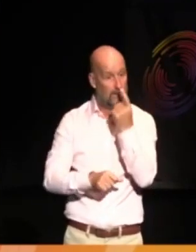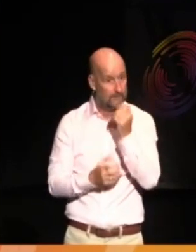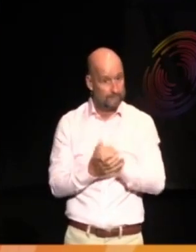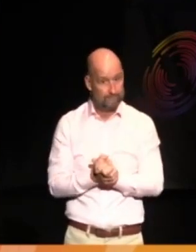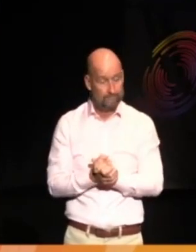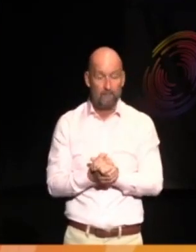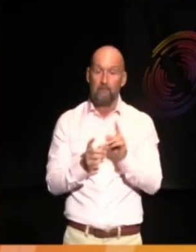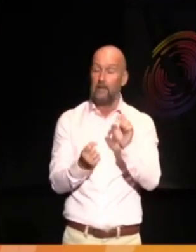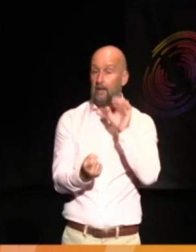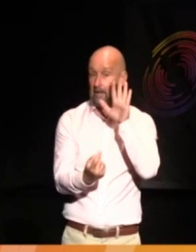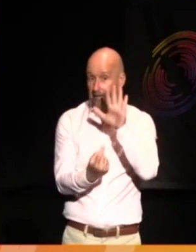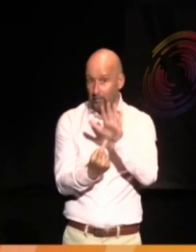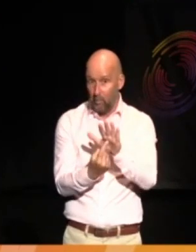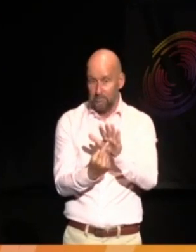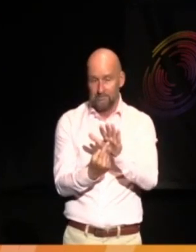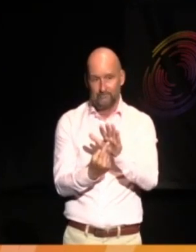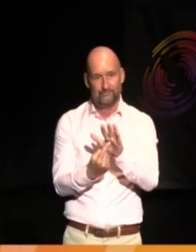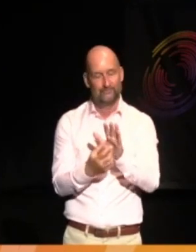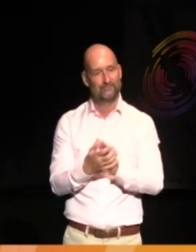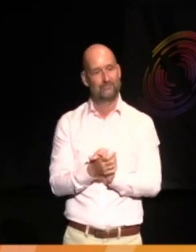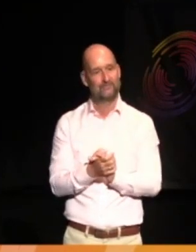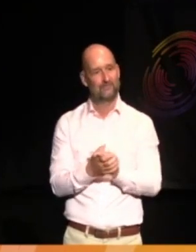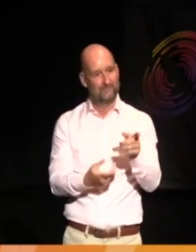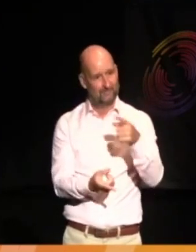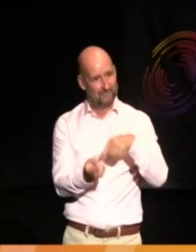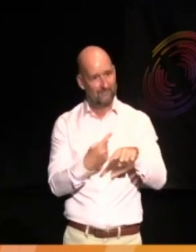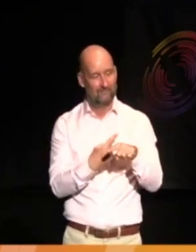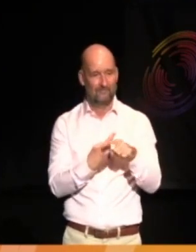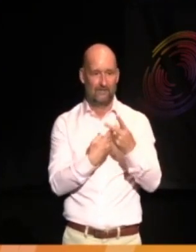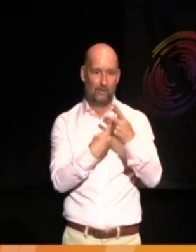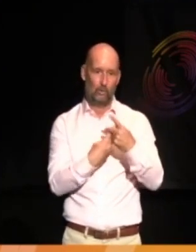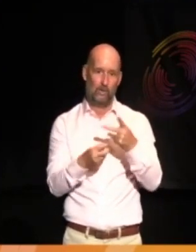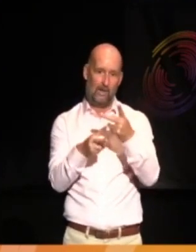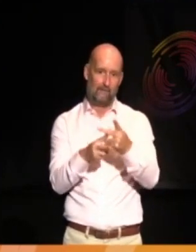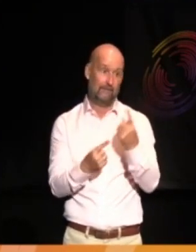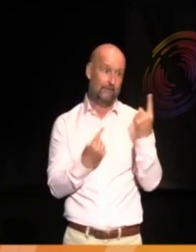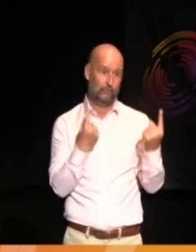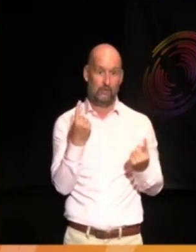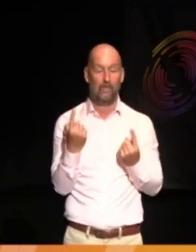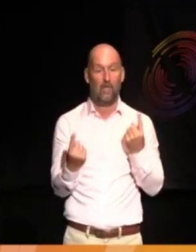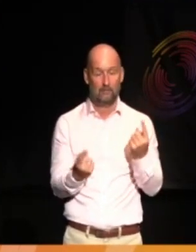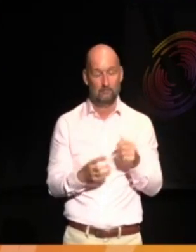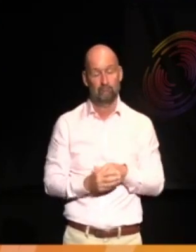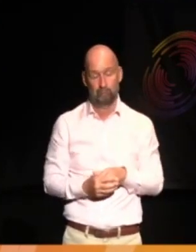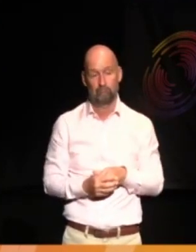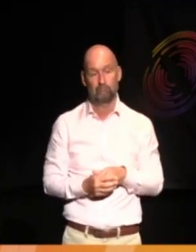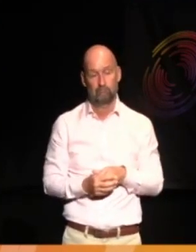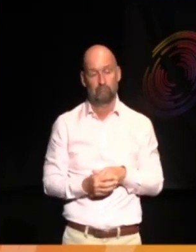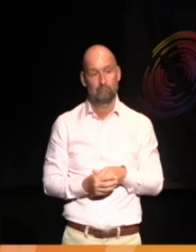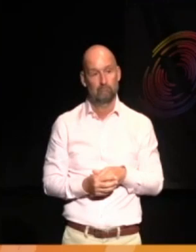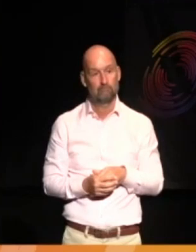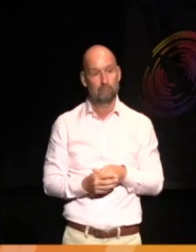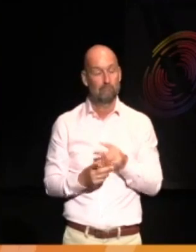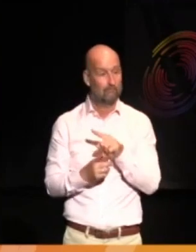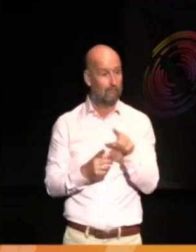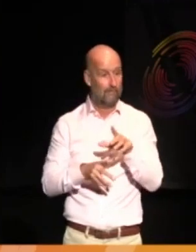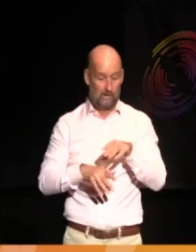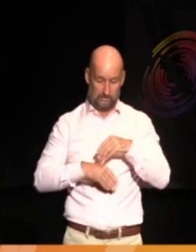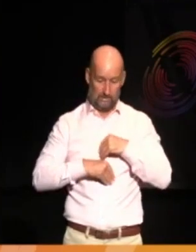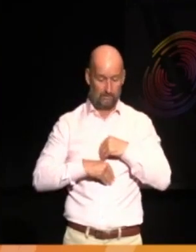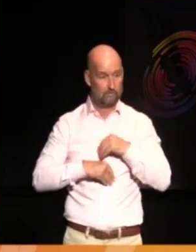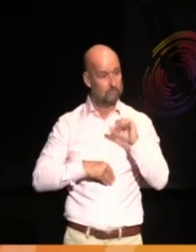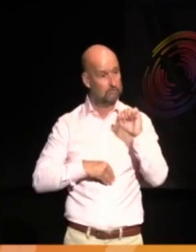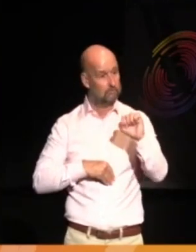The most important thing, really, I think, is that we all look after each other and kind of recognise, as we've just done, that we have